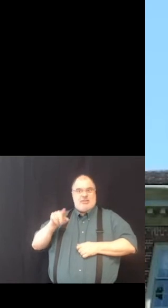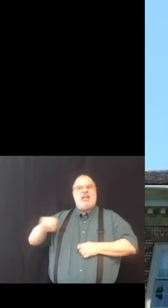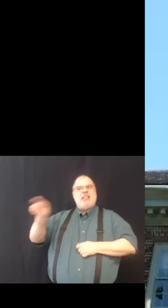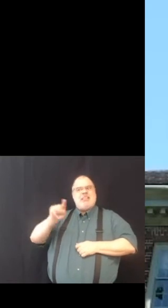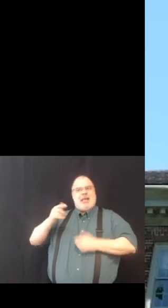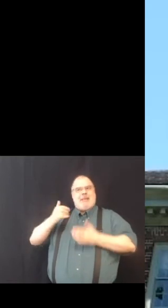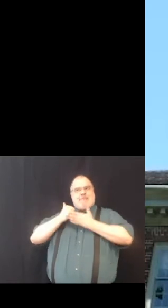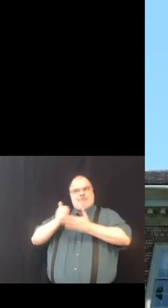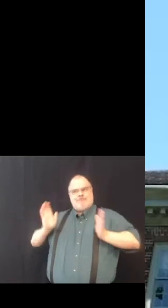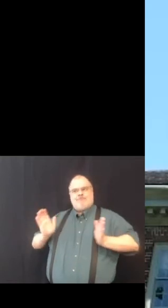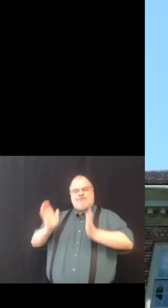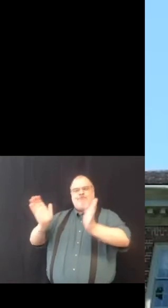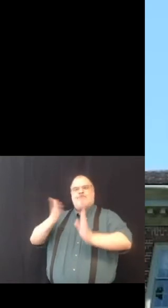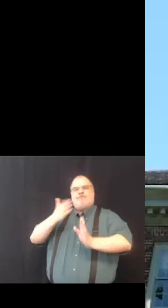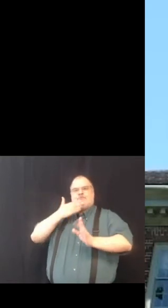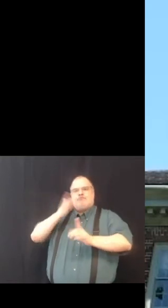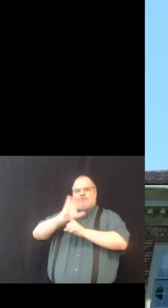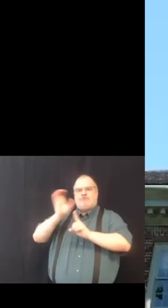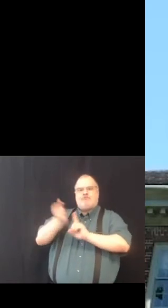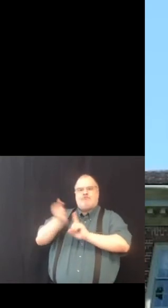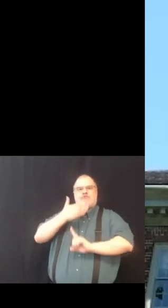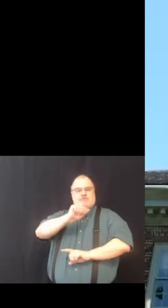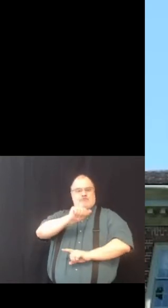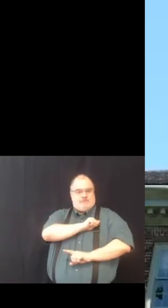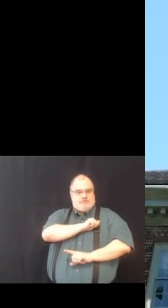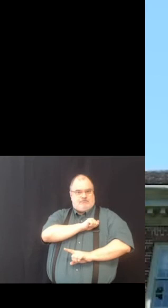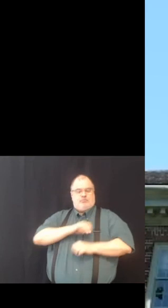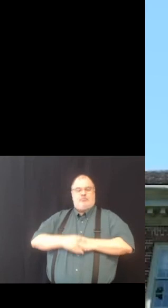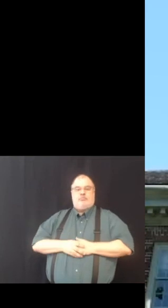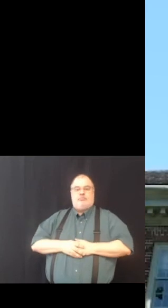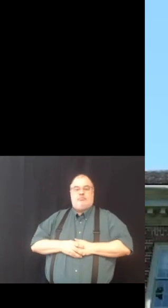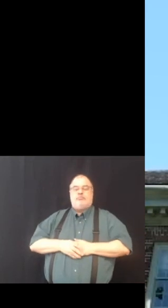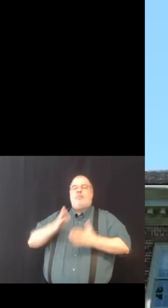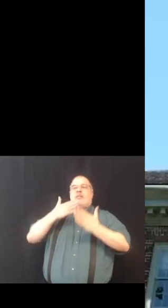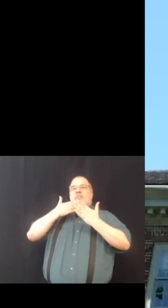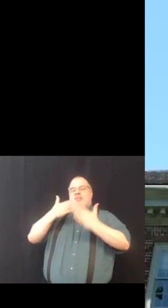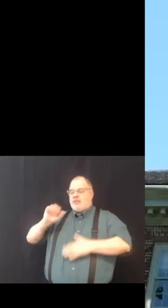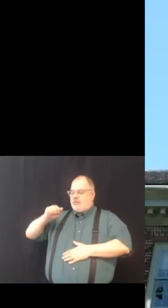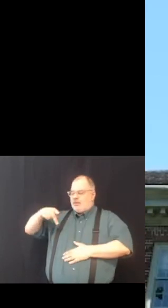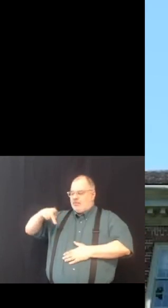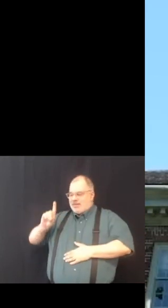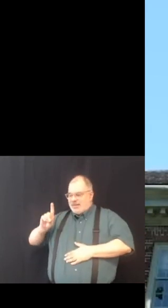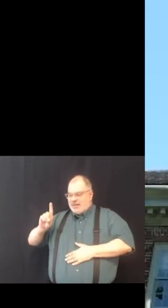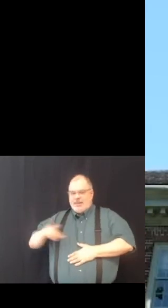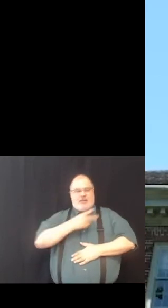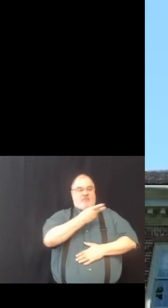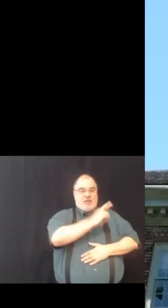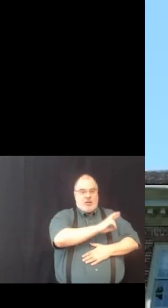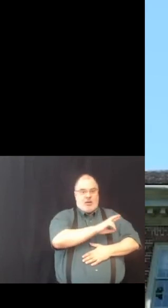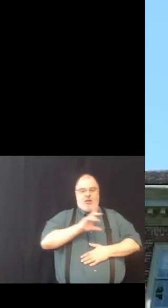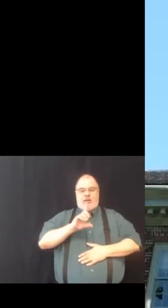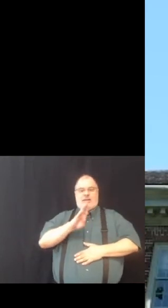work environment within our organization. Again, thank you to APD, Vocational Rehab, and